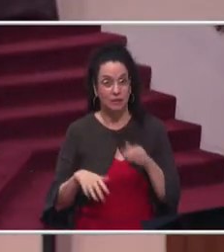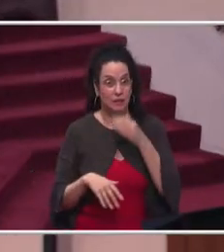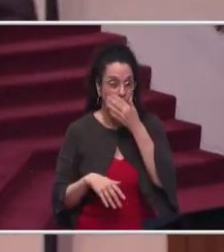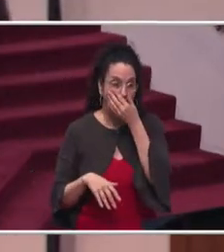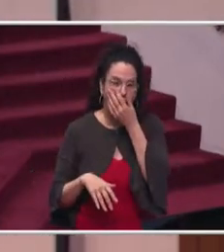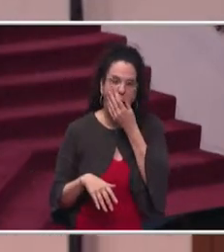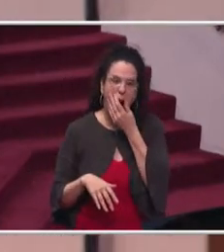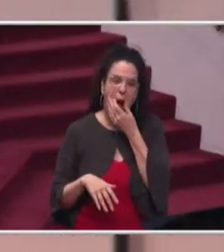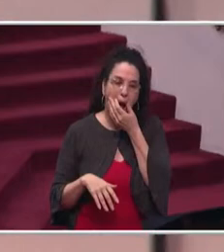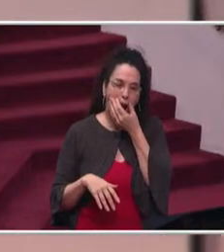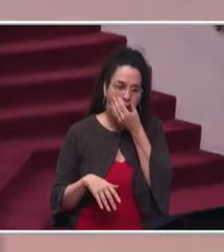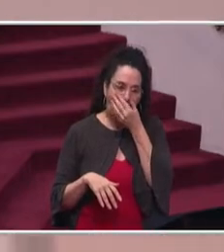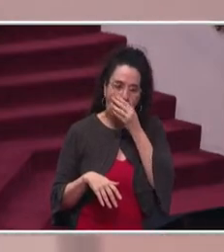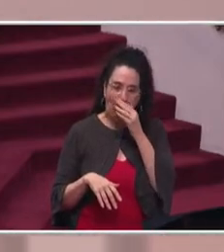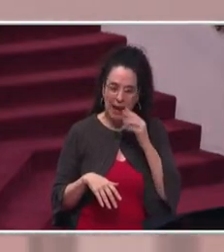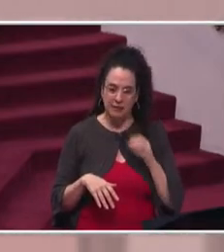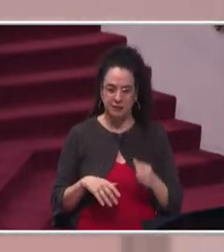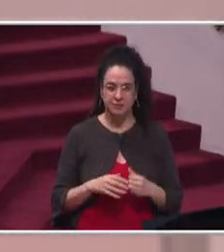tremendously